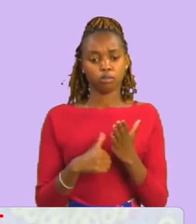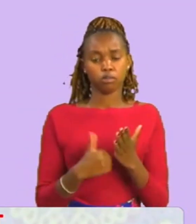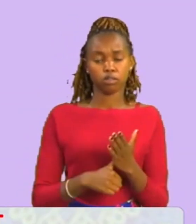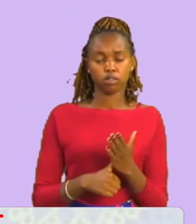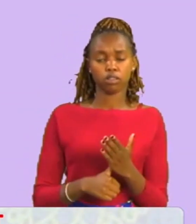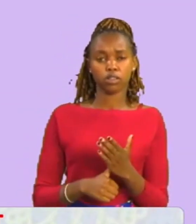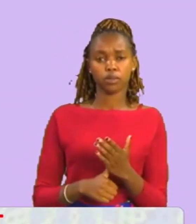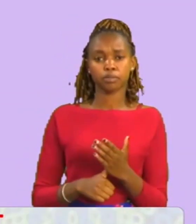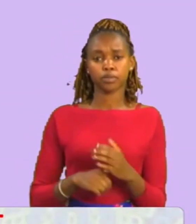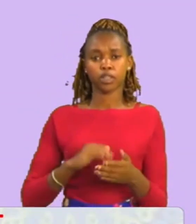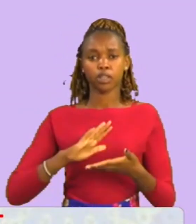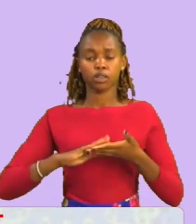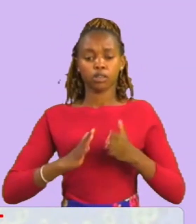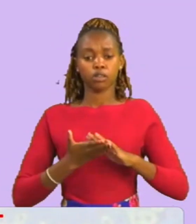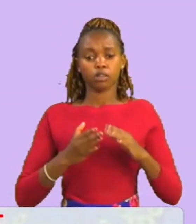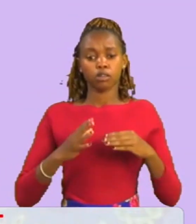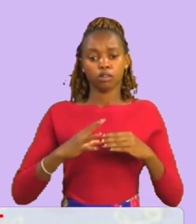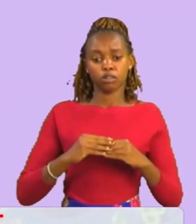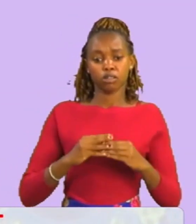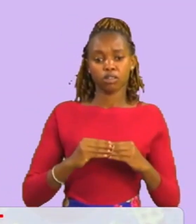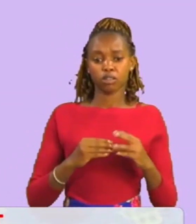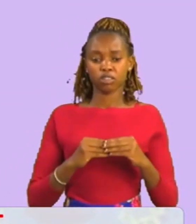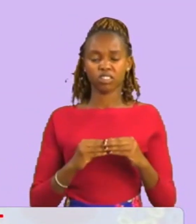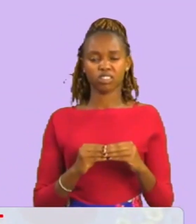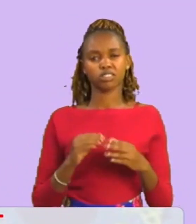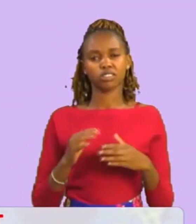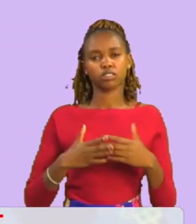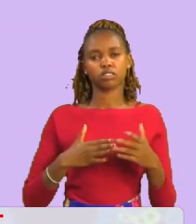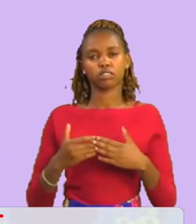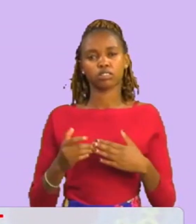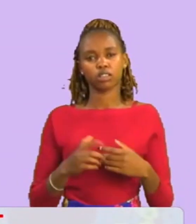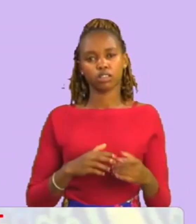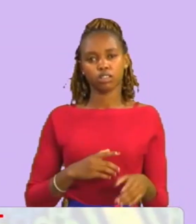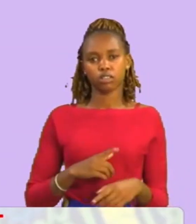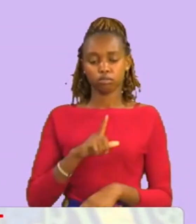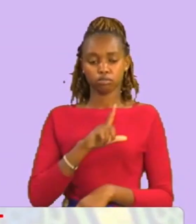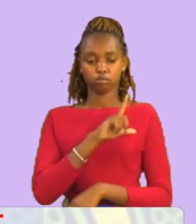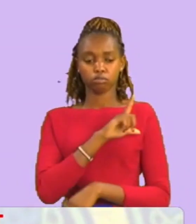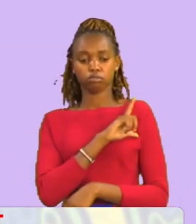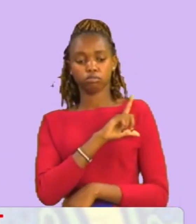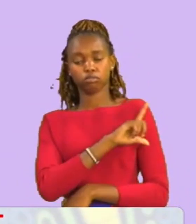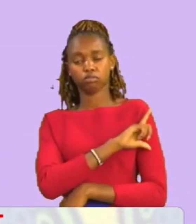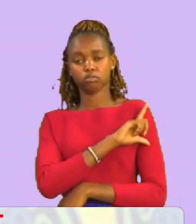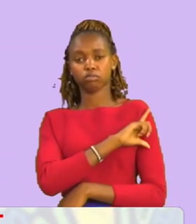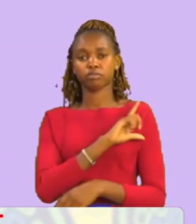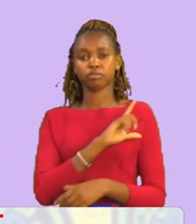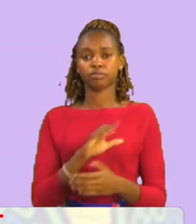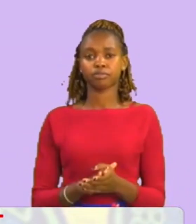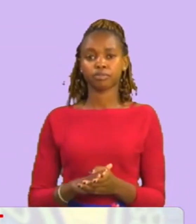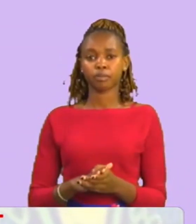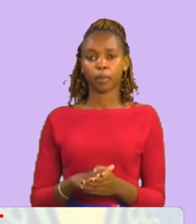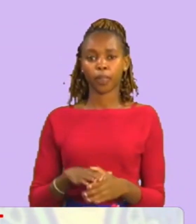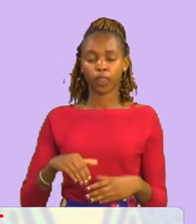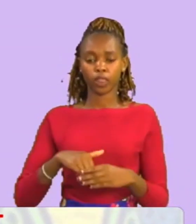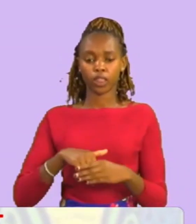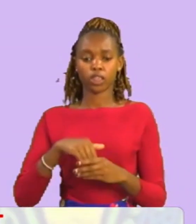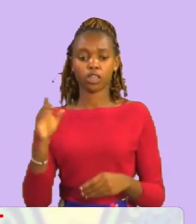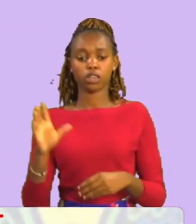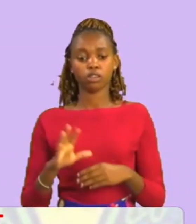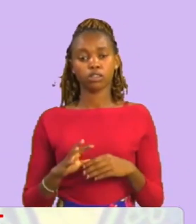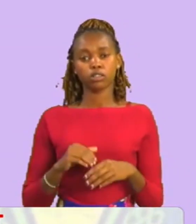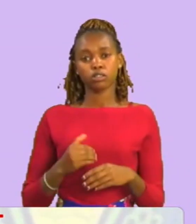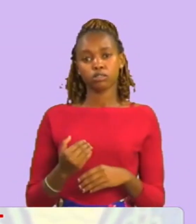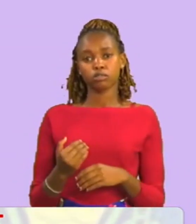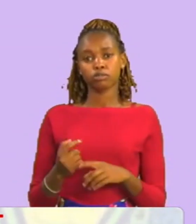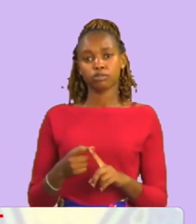sometimes, it's a sign of toka hapo. Utalezi, utaza kulalisha. So sometimes getting out of a comfort zone